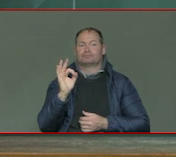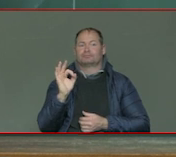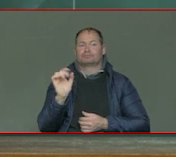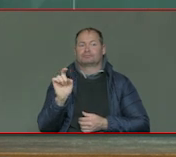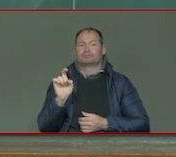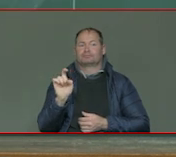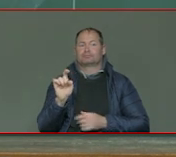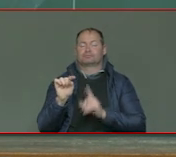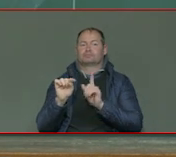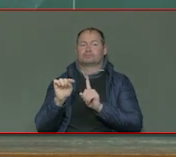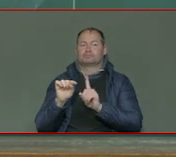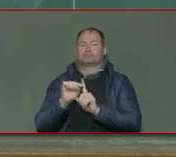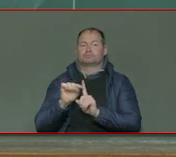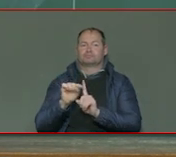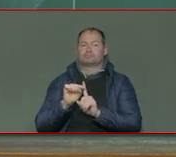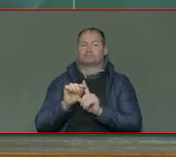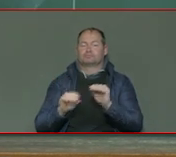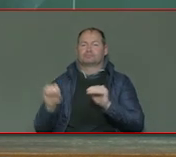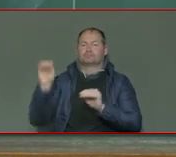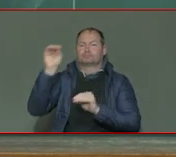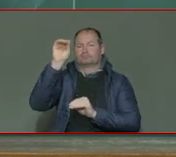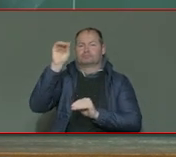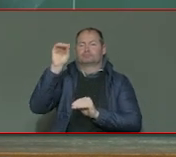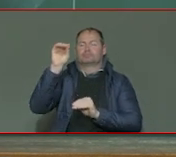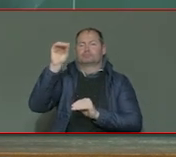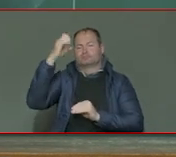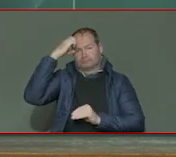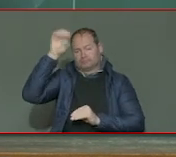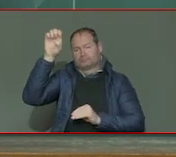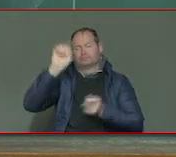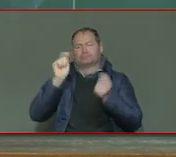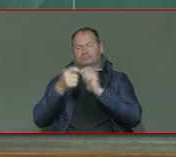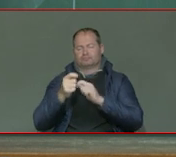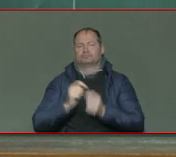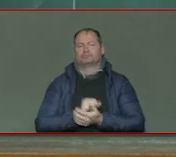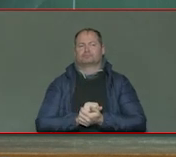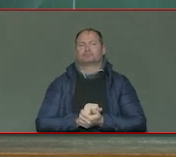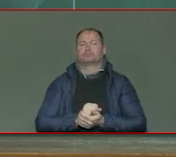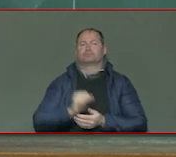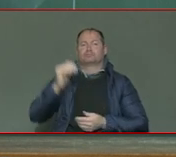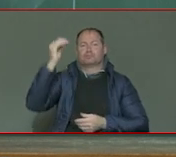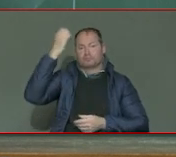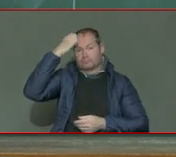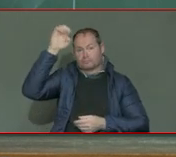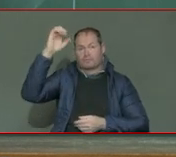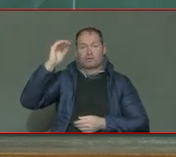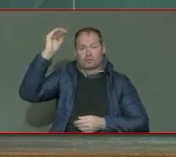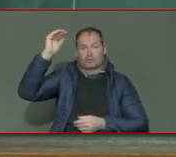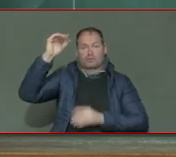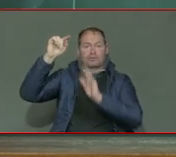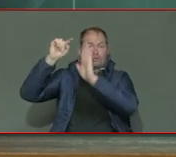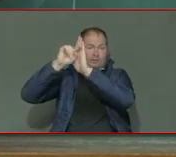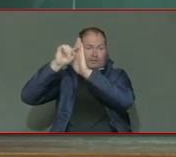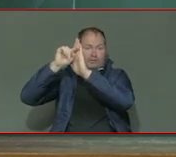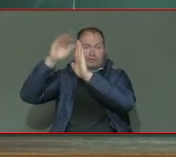I change the sign of the exponent. If it is negative on top and I take negative at the bottom and I take